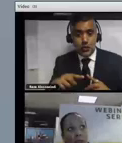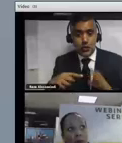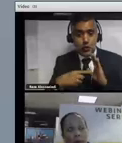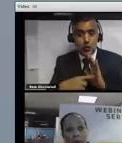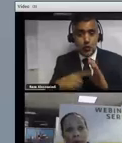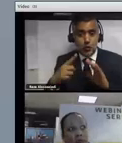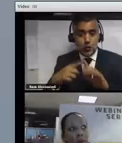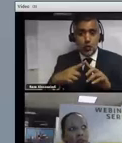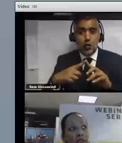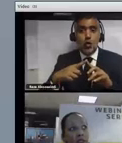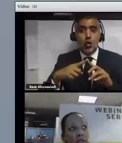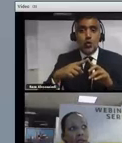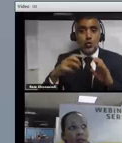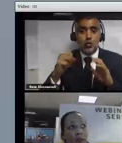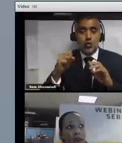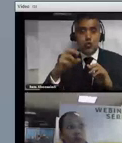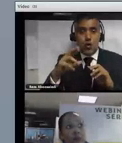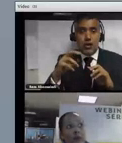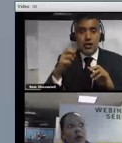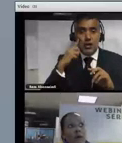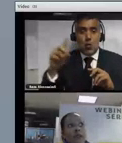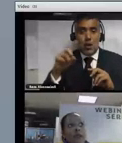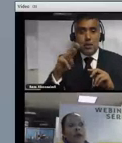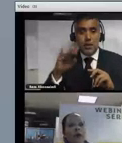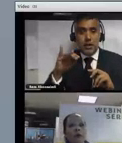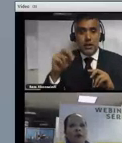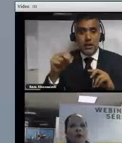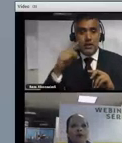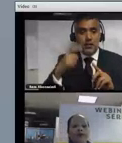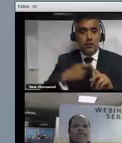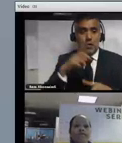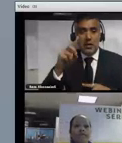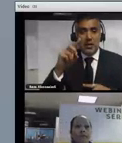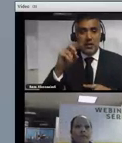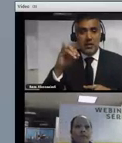1 billion people with disabilities? And that comes from Diego.